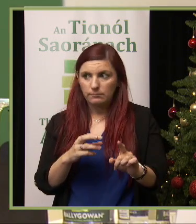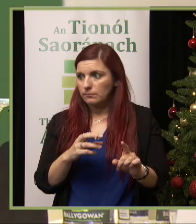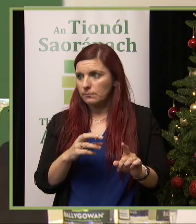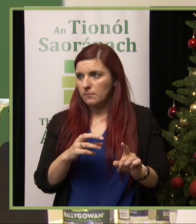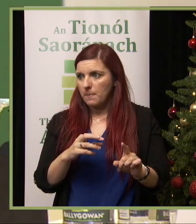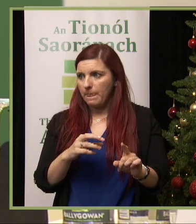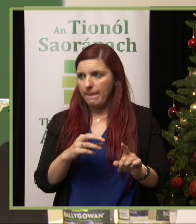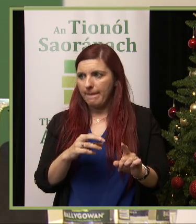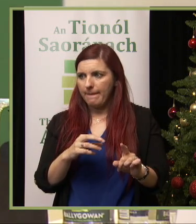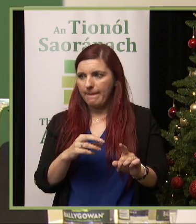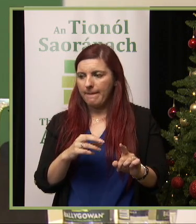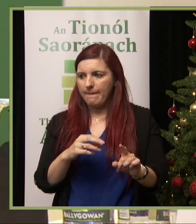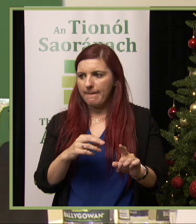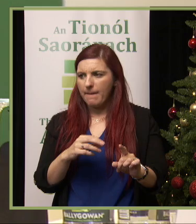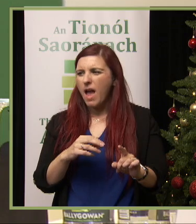Okay.